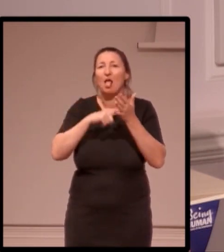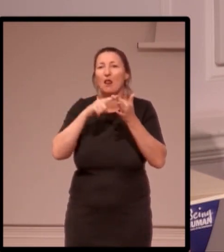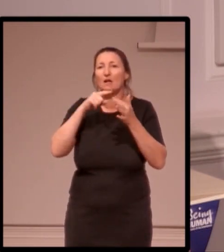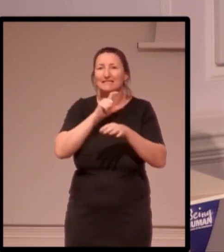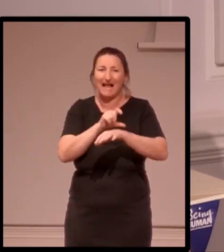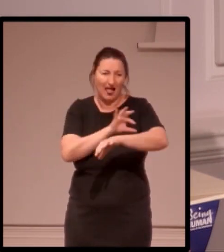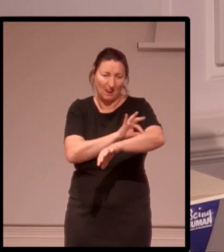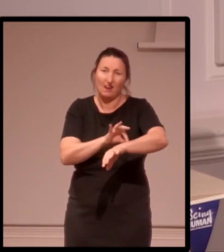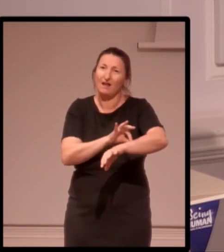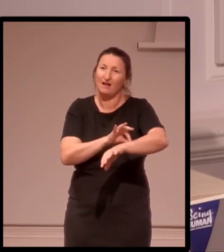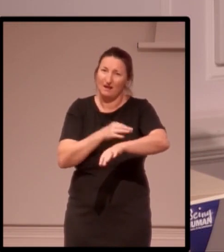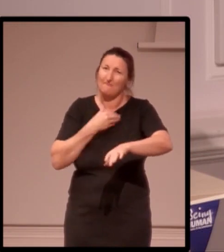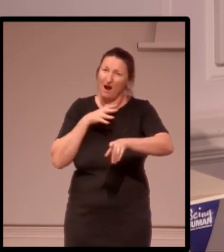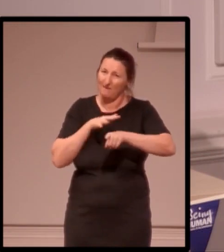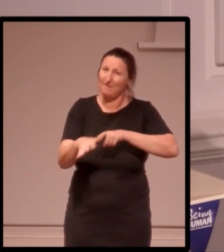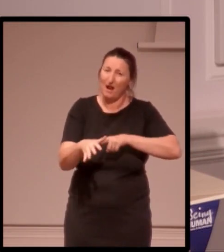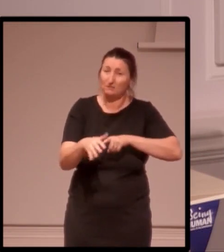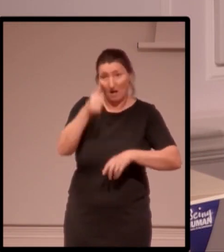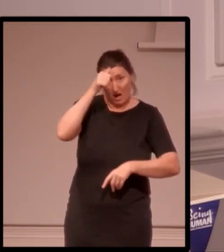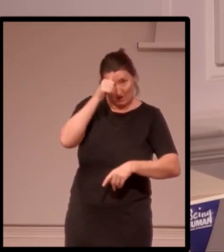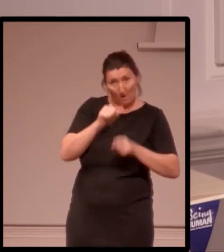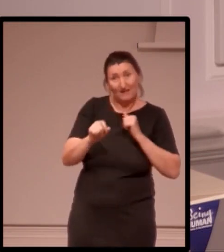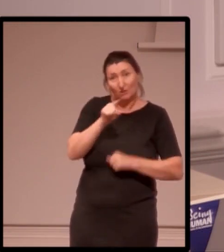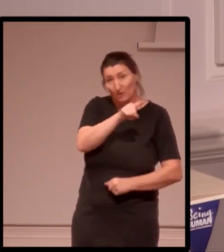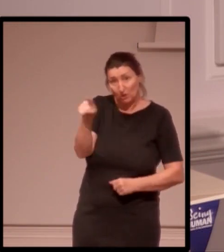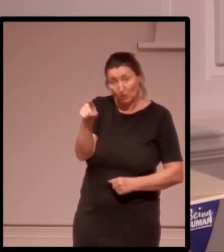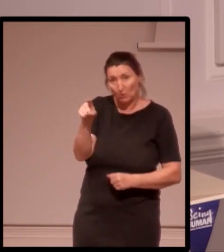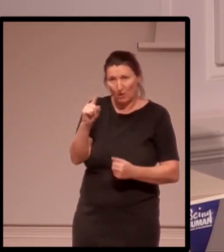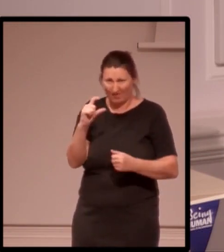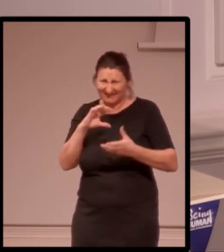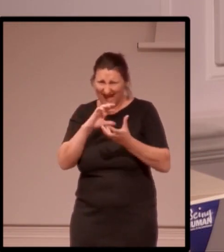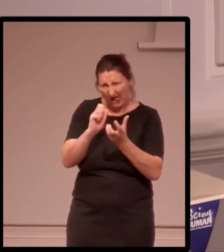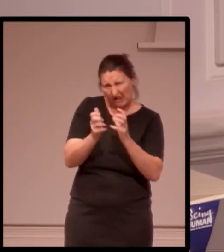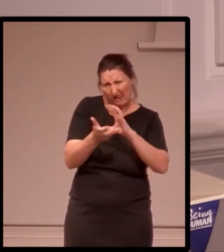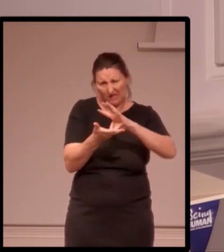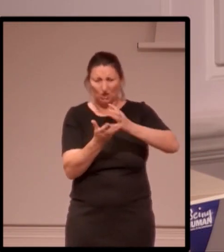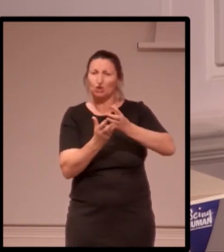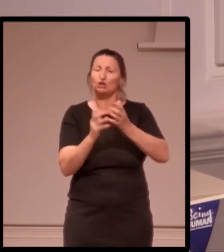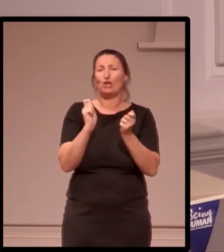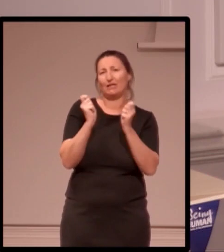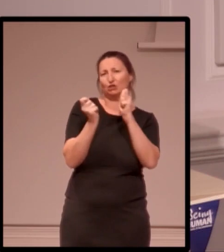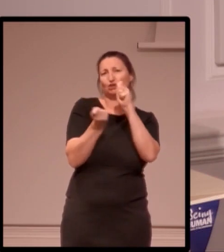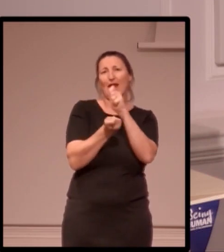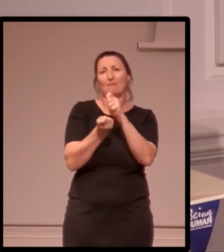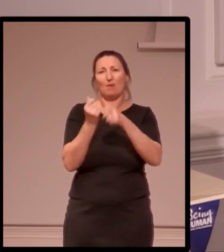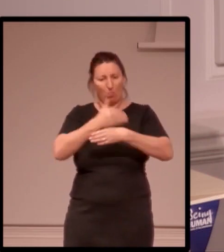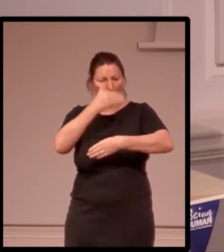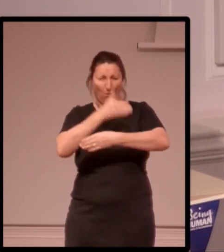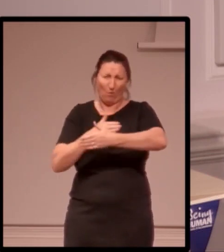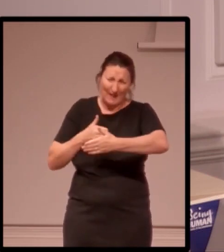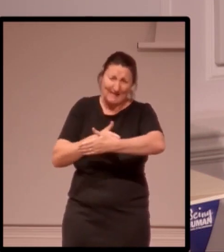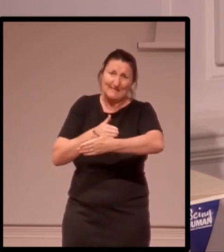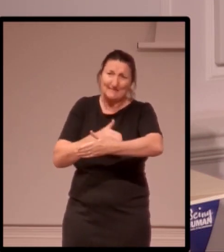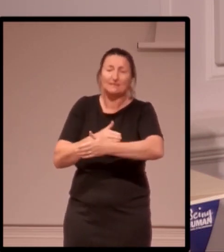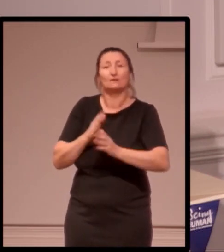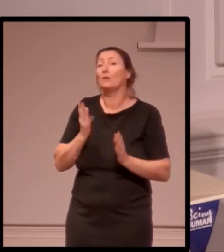know my blood better than you. The way the cells change shape, the way the walls won't move. Soon, you'll